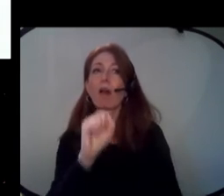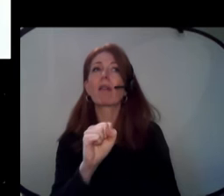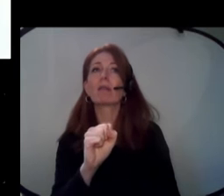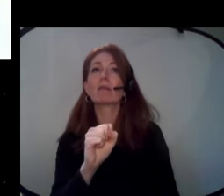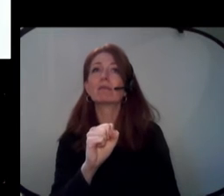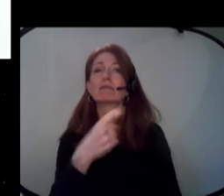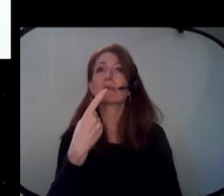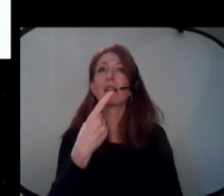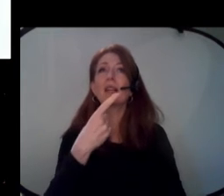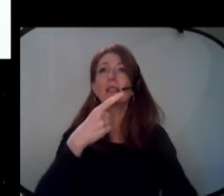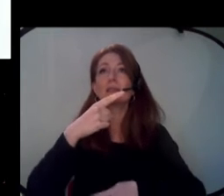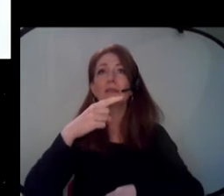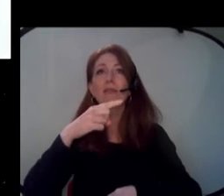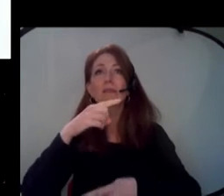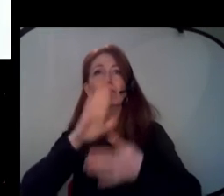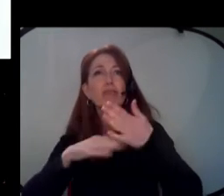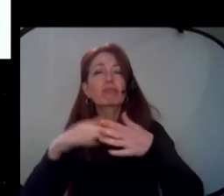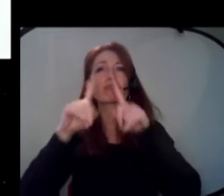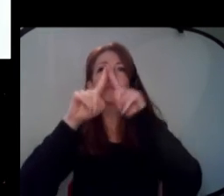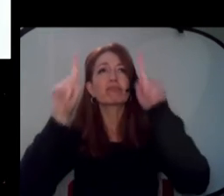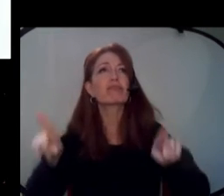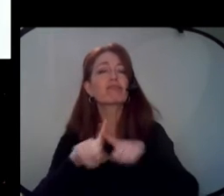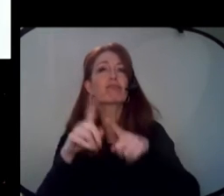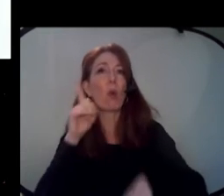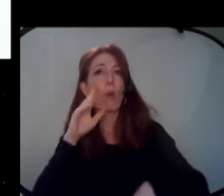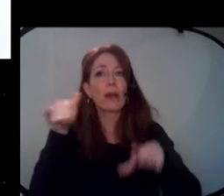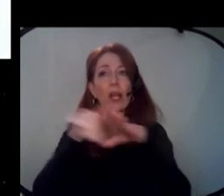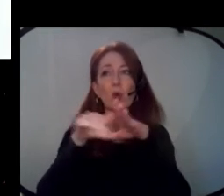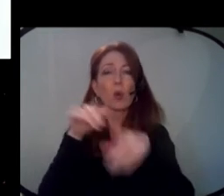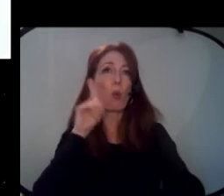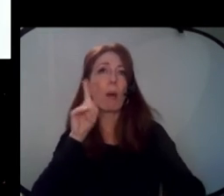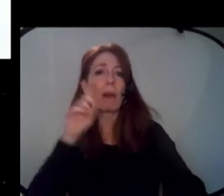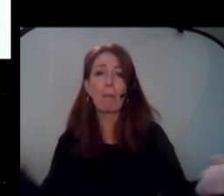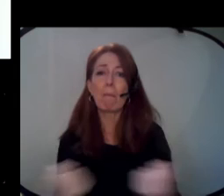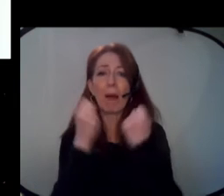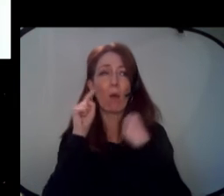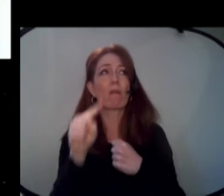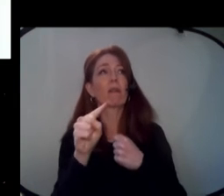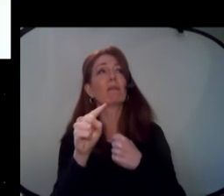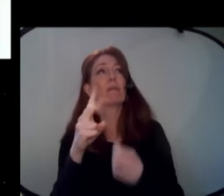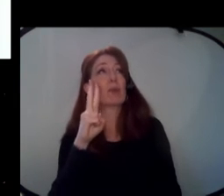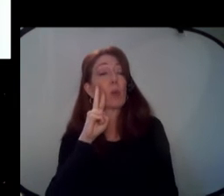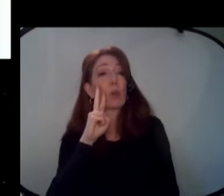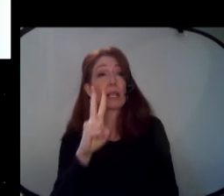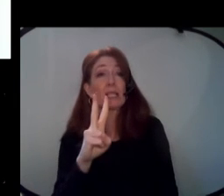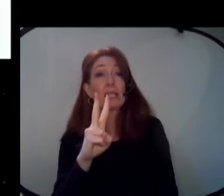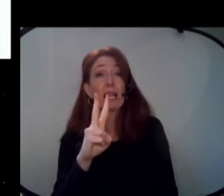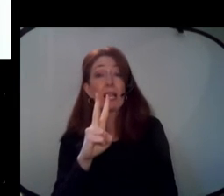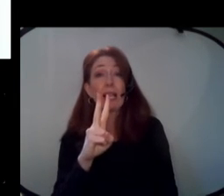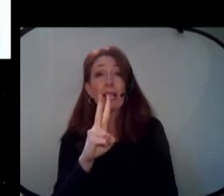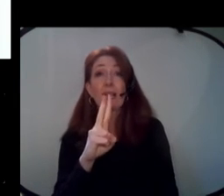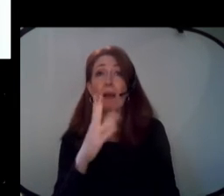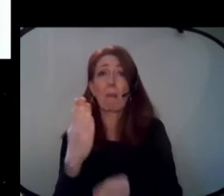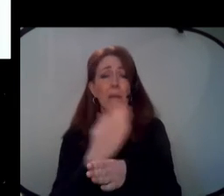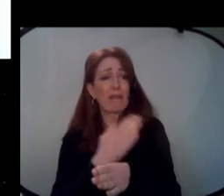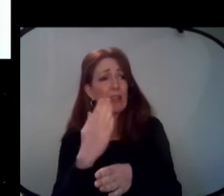very powerful women, and we see even in those very early instances that she is absolutely sure about defending herself and